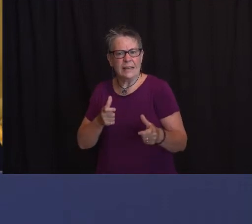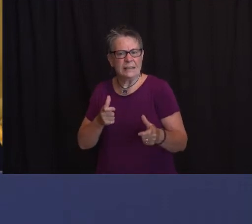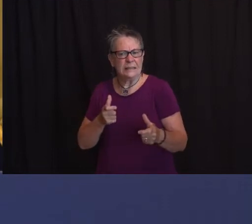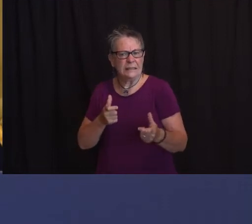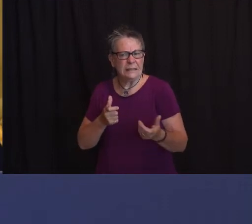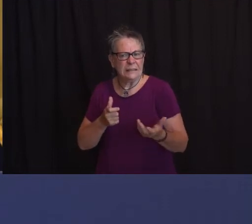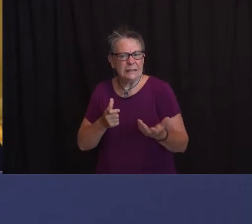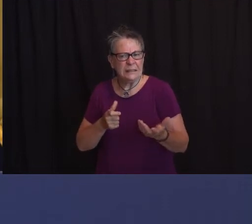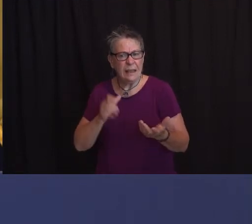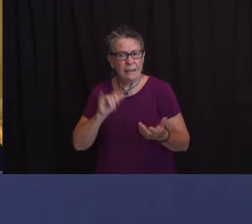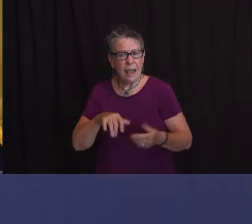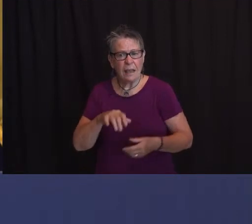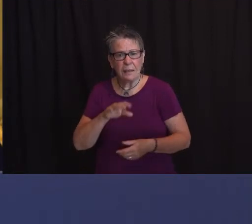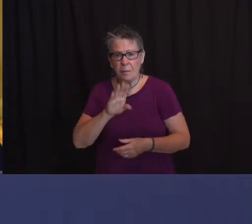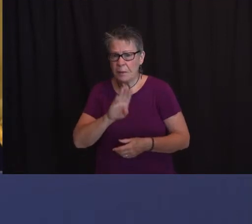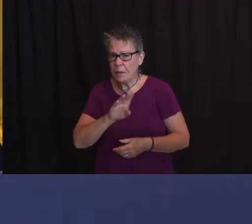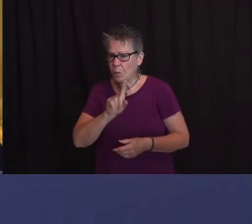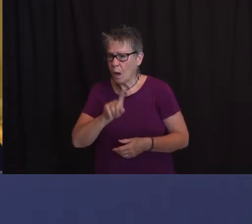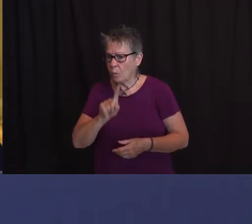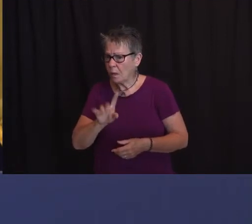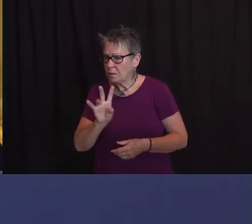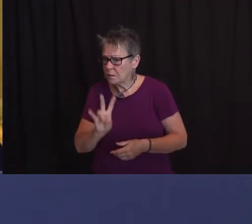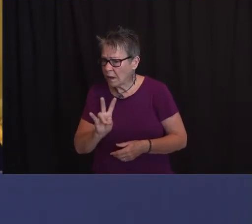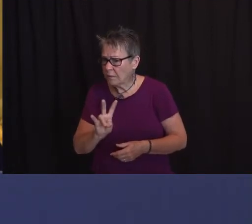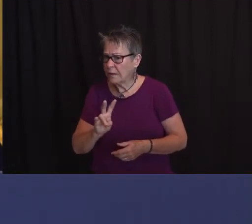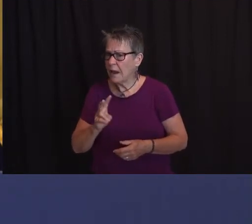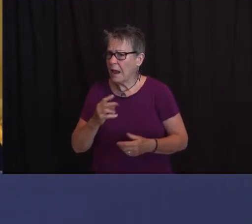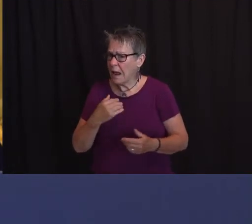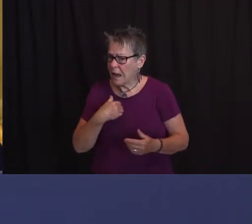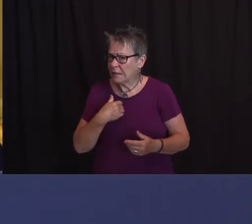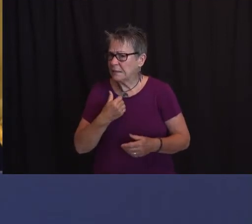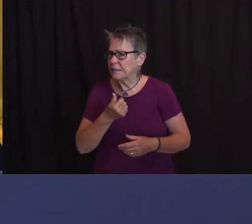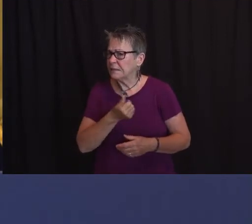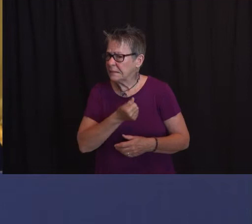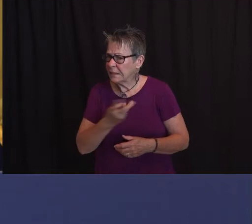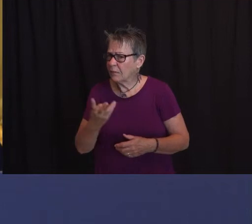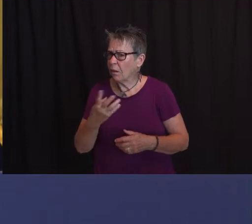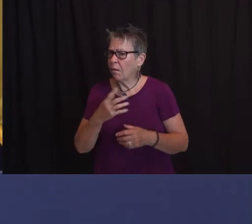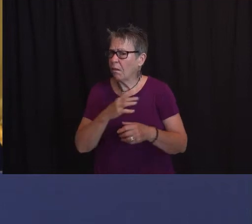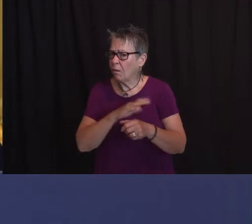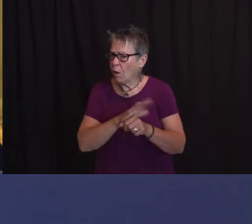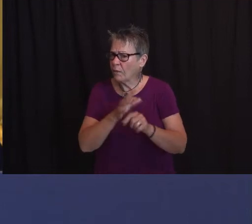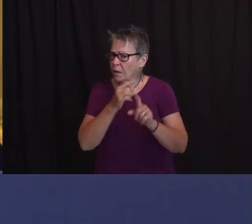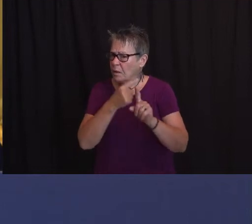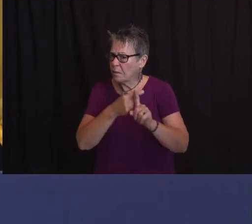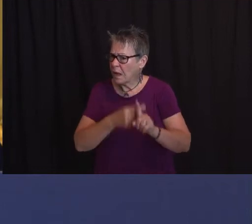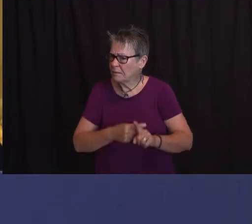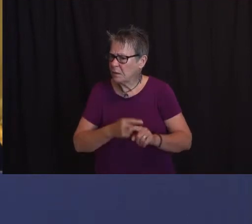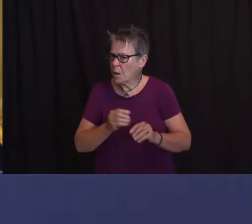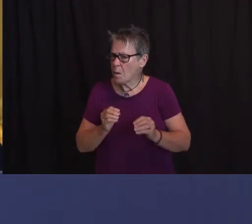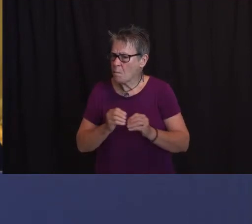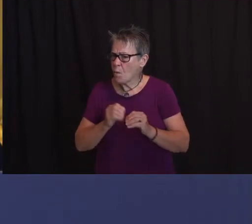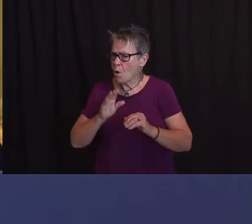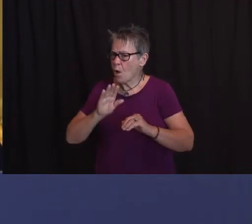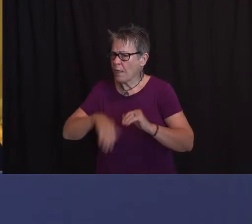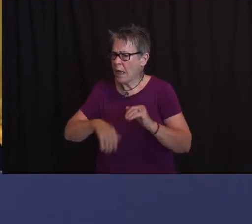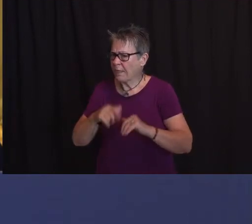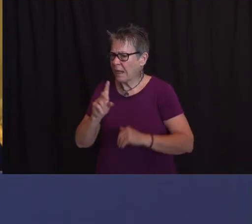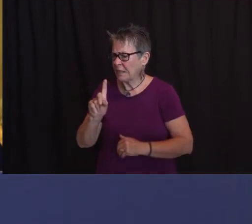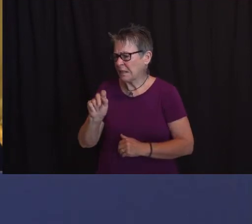of the variant cases over the last 4 weeks, which would make it the largest, and has that changed? Thank you. Okay.